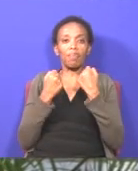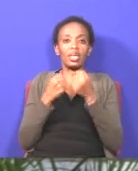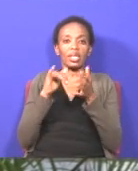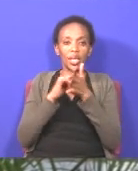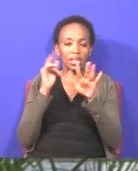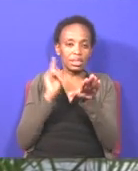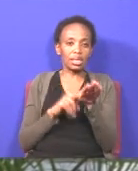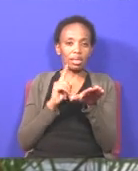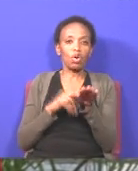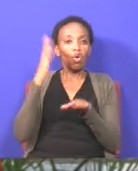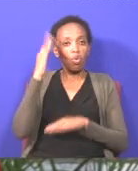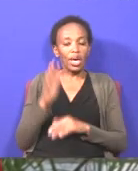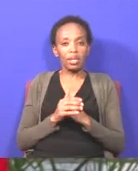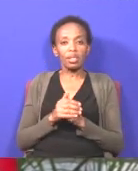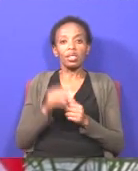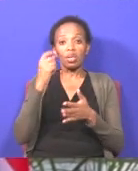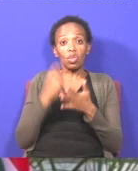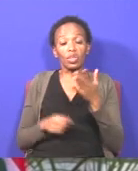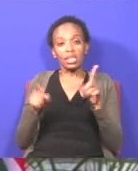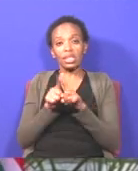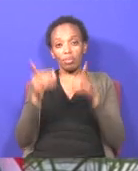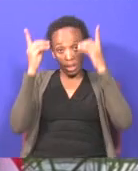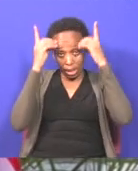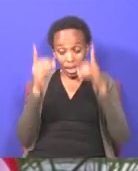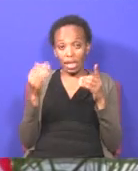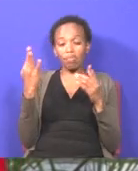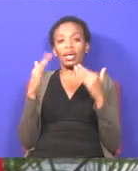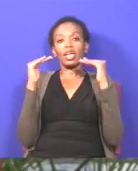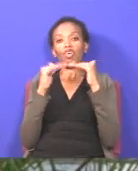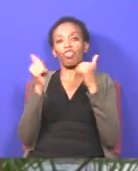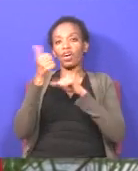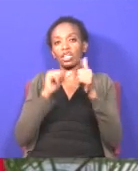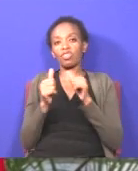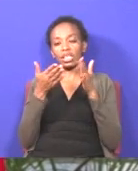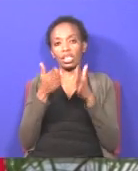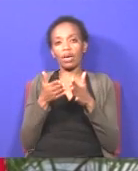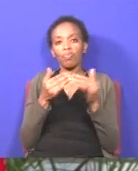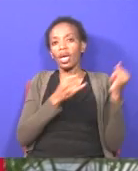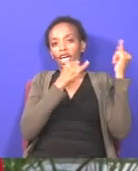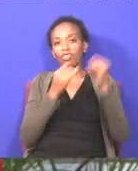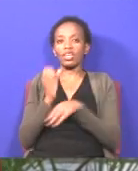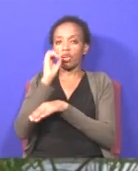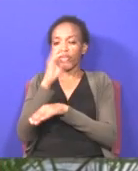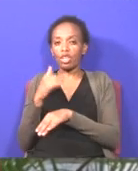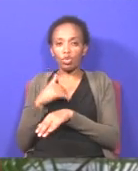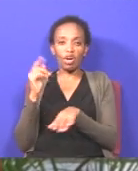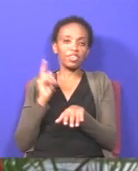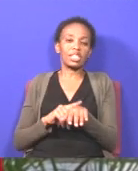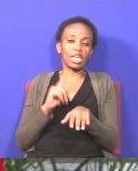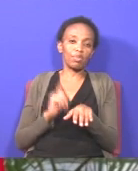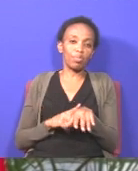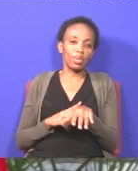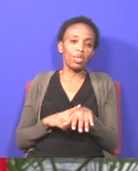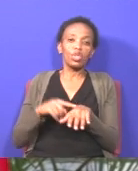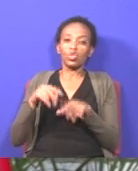period, because cost is determined by the level of activity. So I do invite the media to take time to